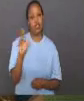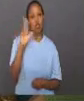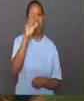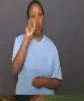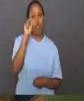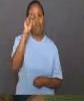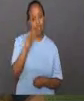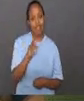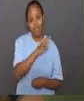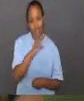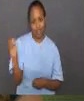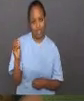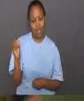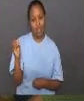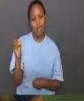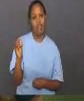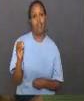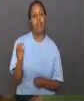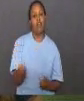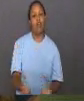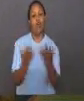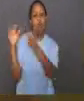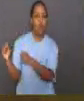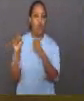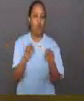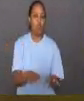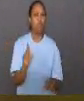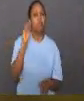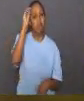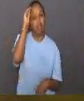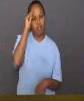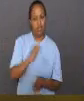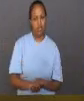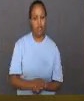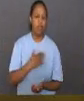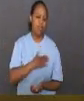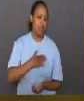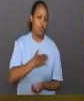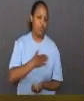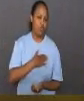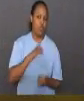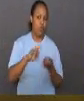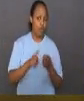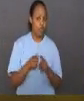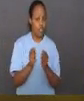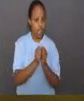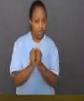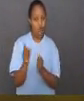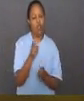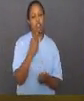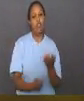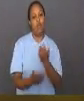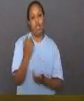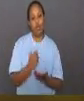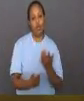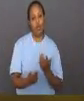Rwandan genocide and the Holocaust? Please discuss this with your classmates, and